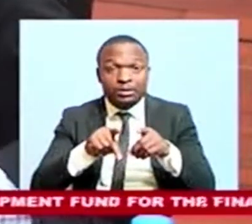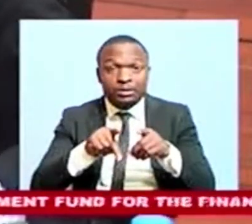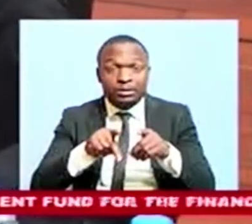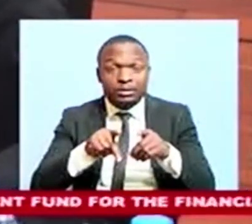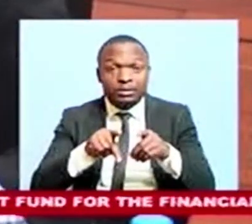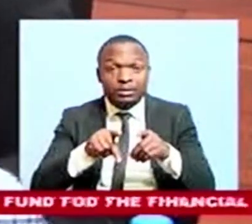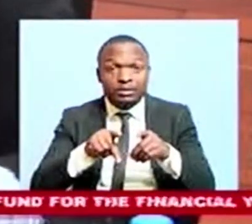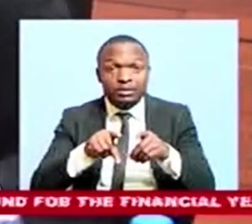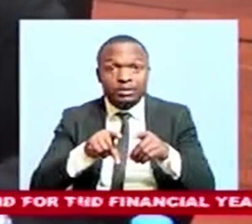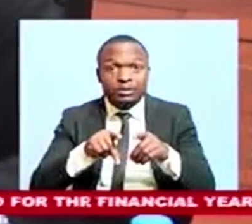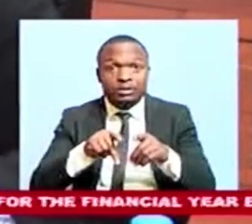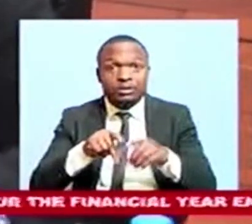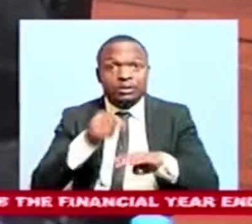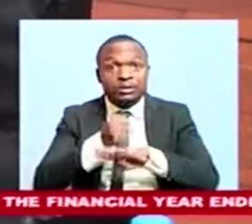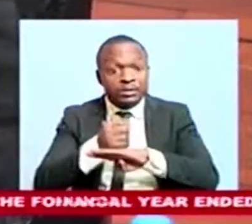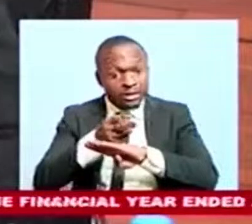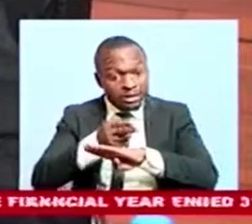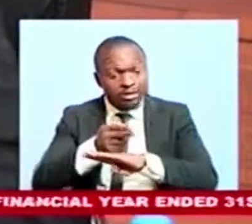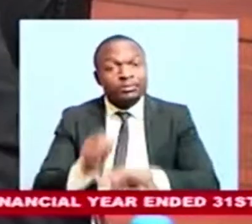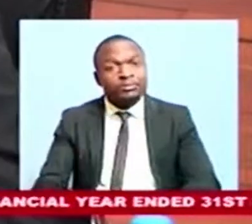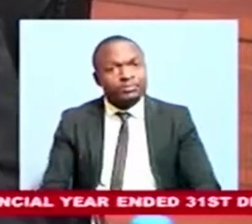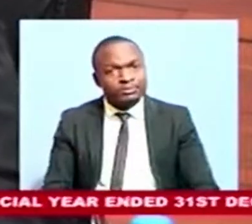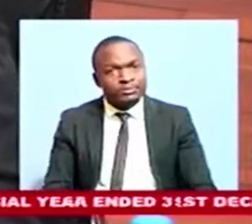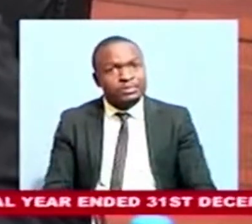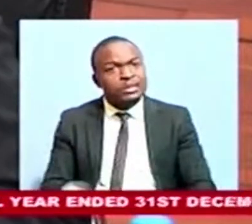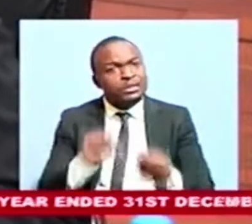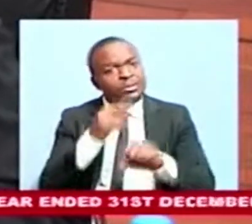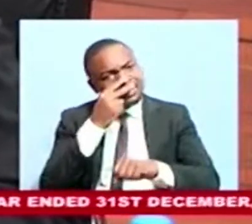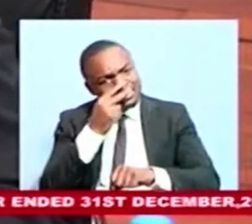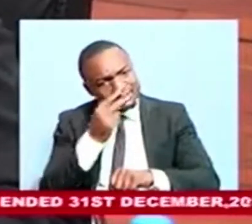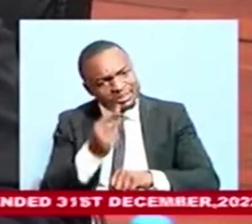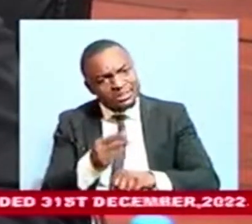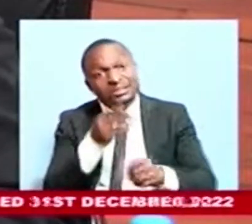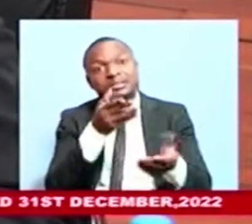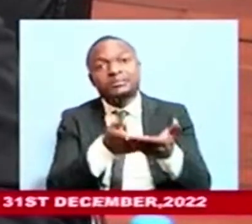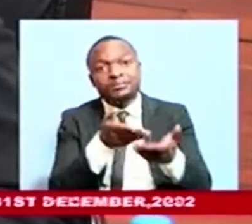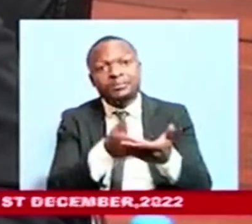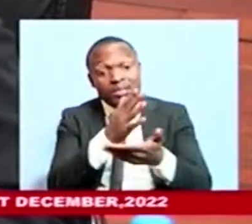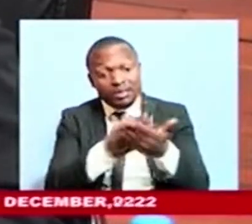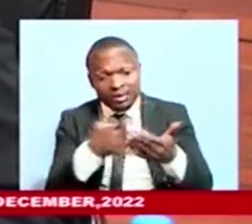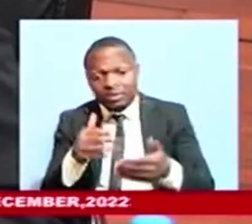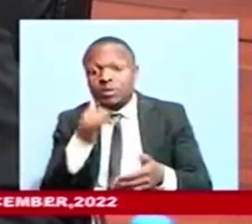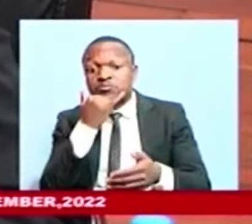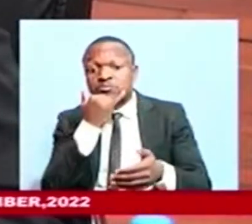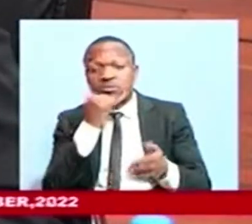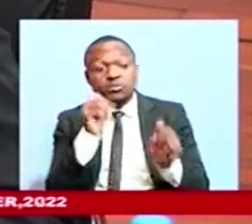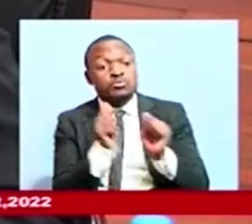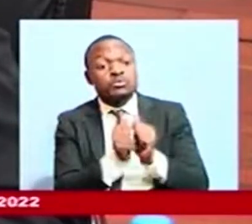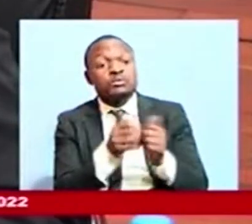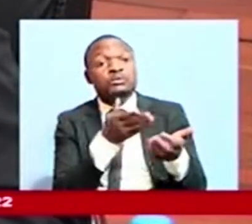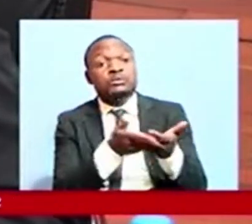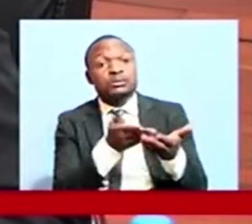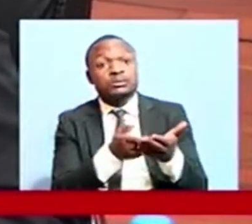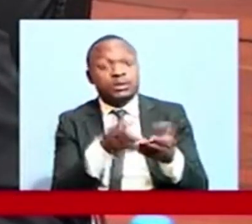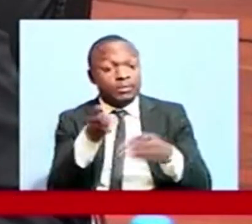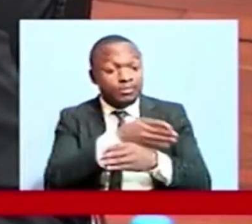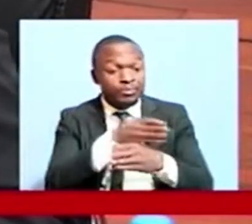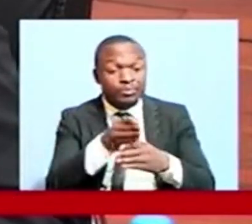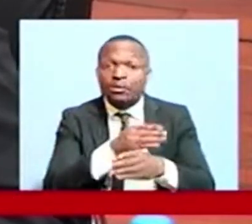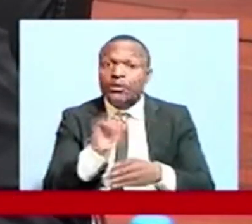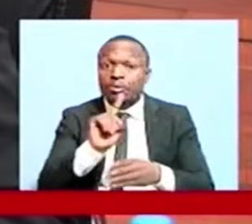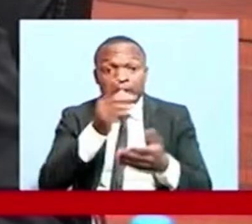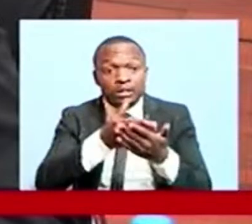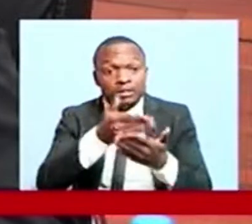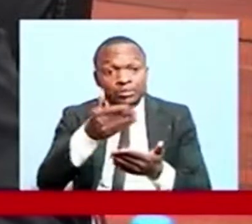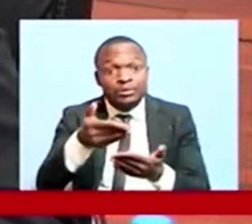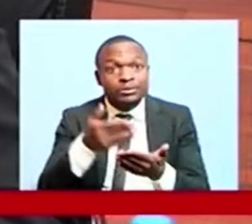see this transaction. We can smell a rat. There is something wrong with this transaction. And where was the